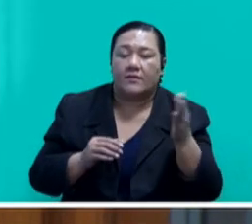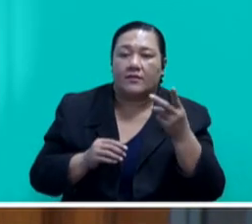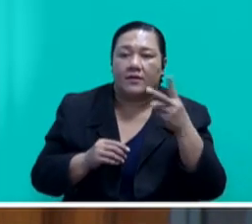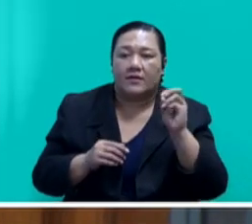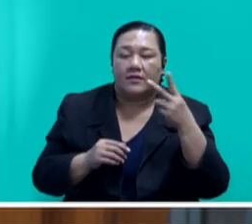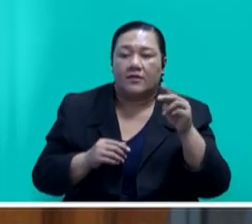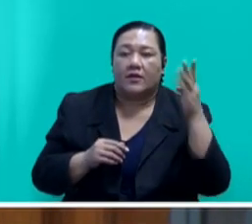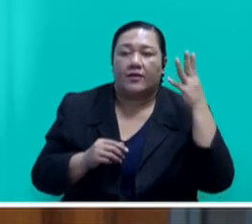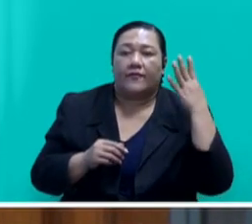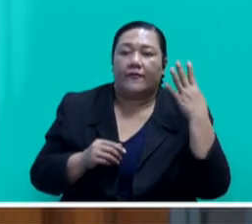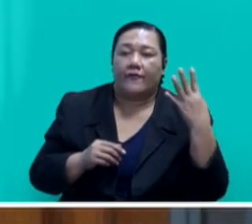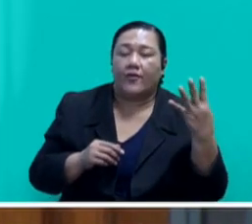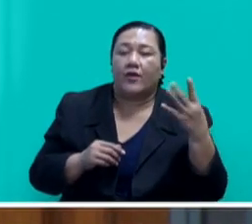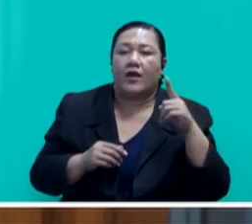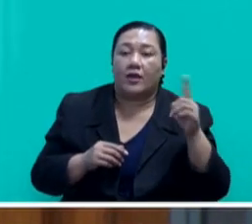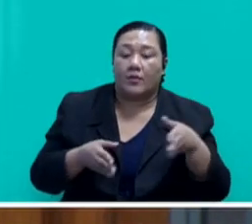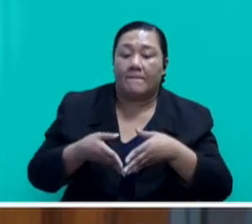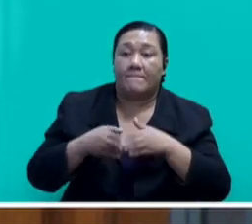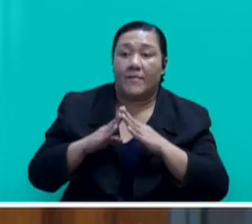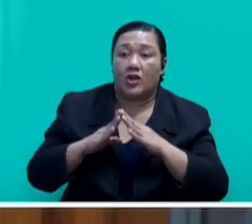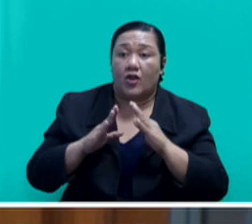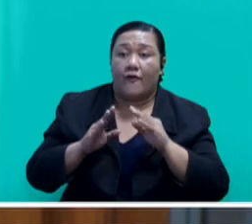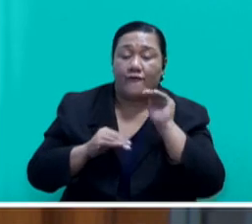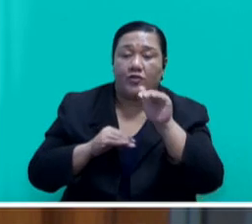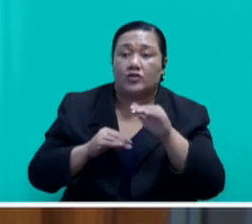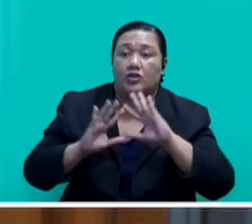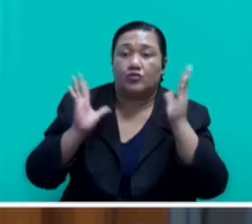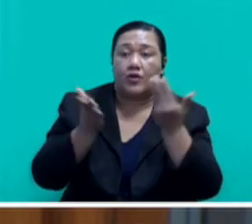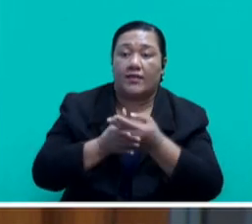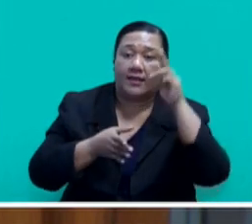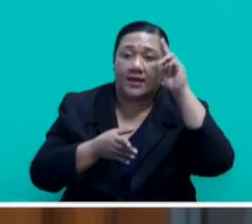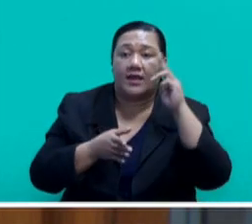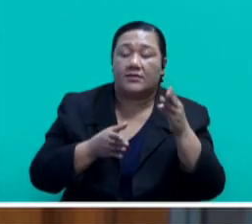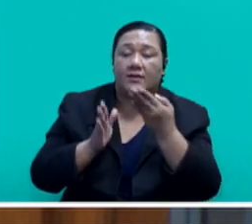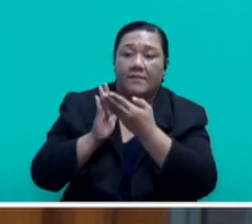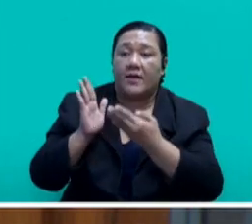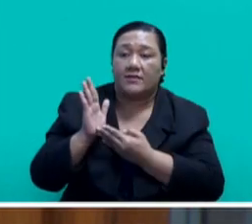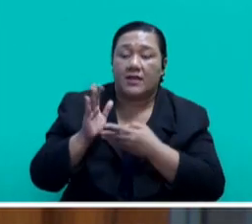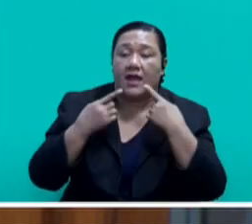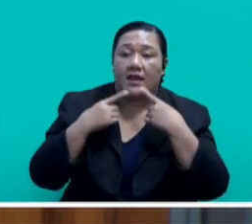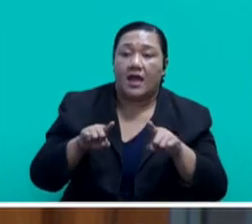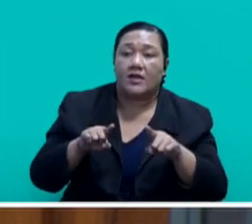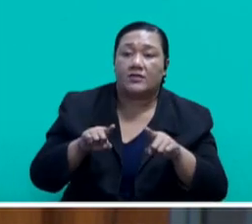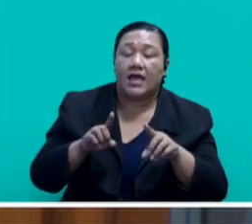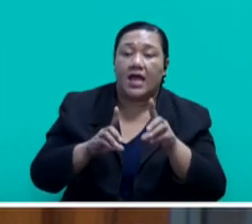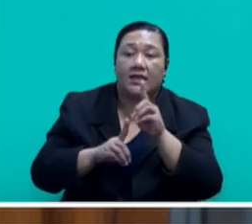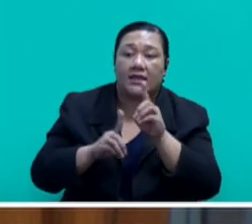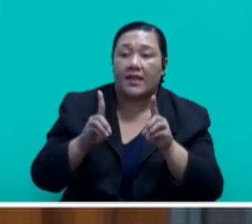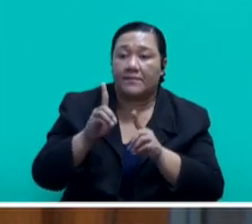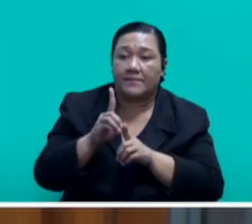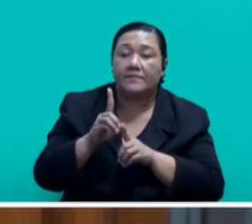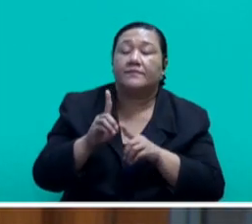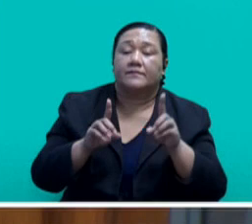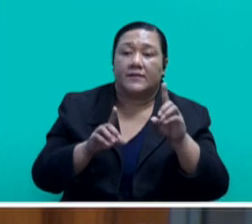The rebuilding of our future together national budget, announced by the Deputy Prime Minister and Minister for